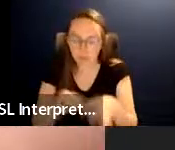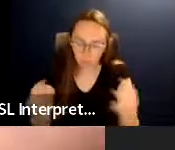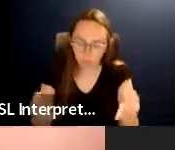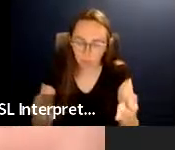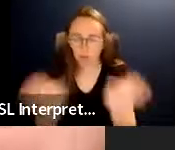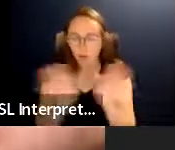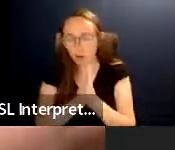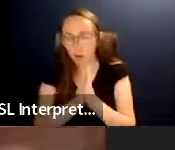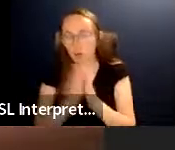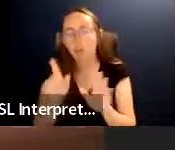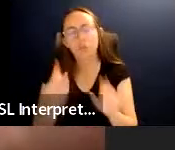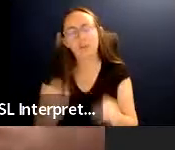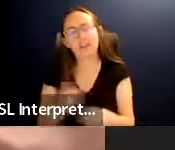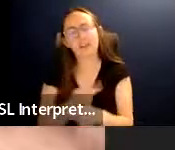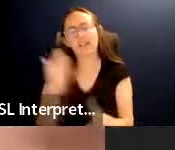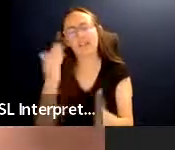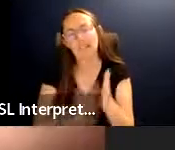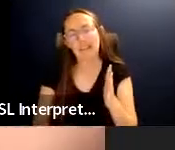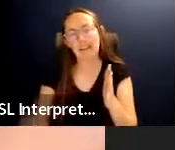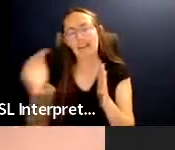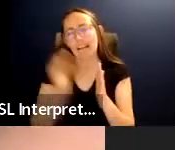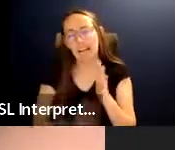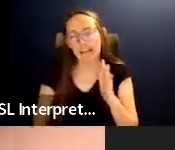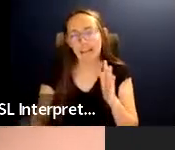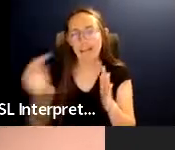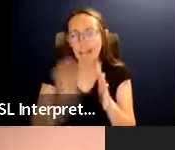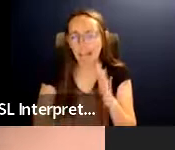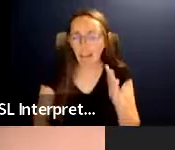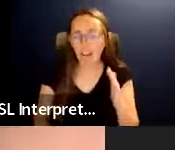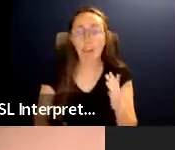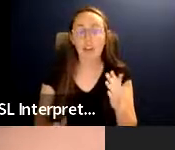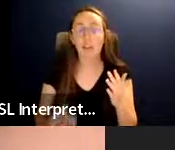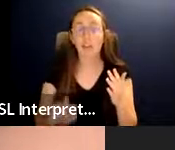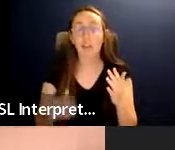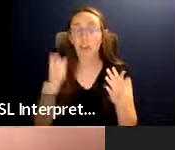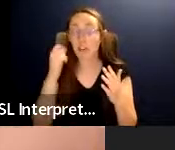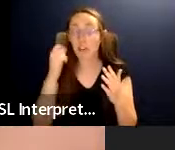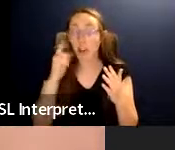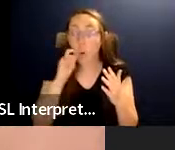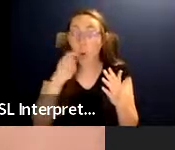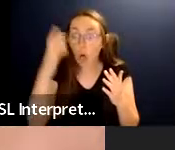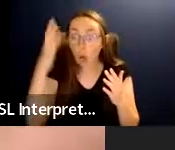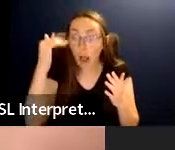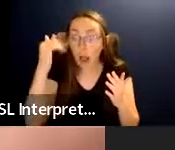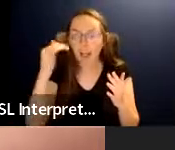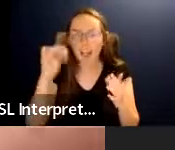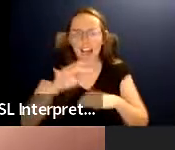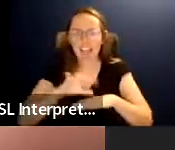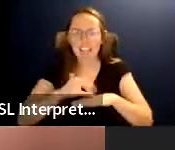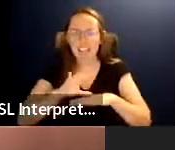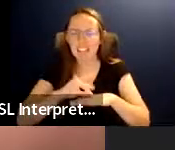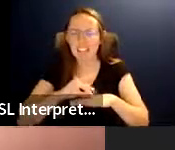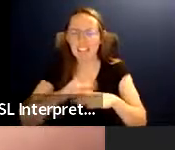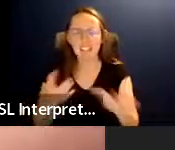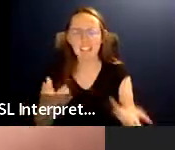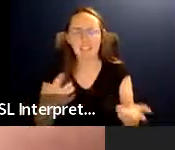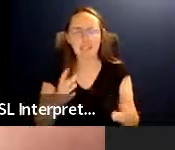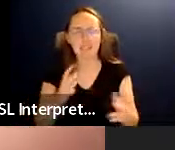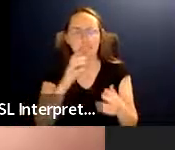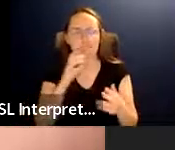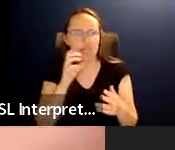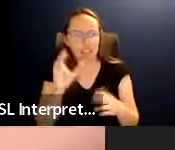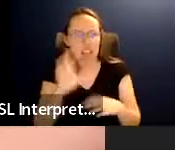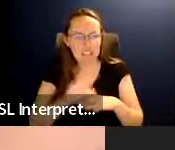these over and over. The other cool thing is that when it loses its stickiness, I can also wash this in like